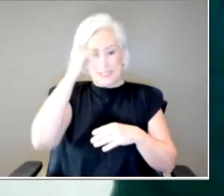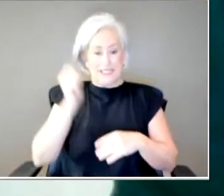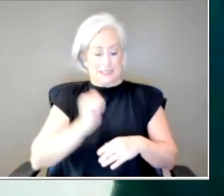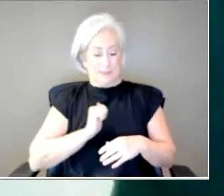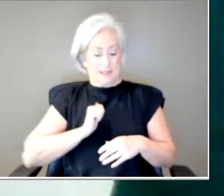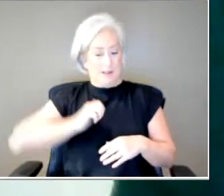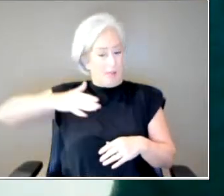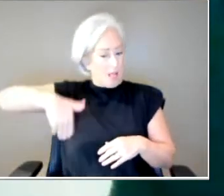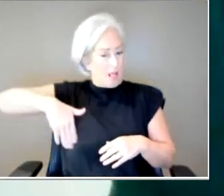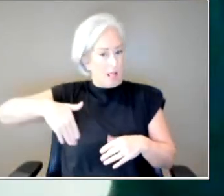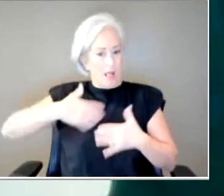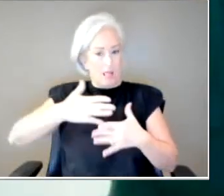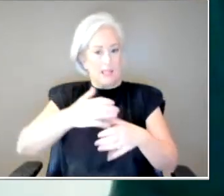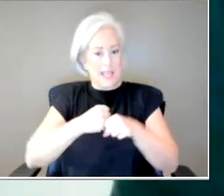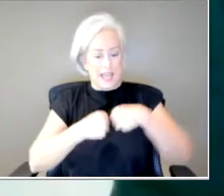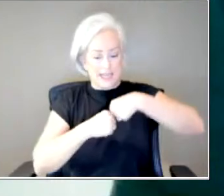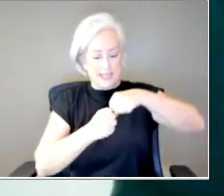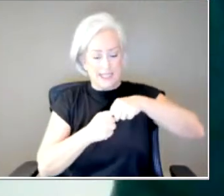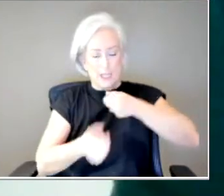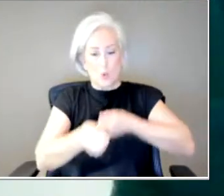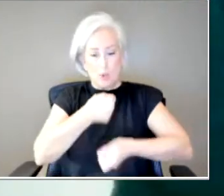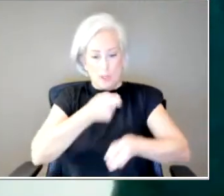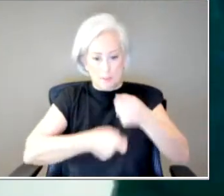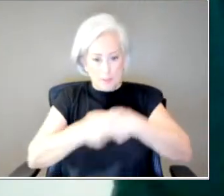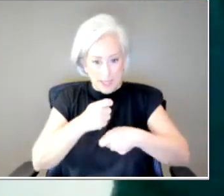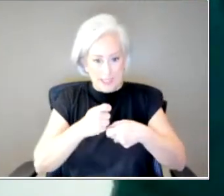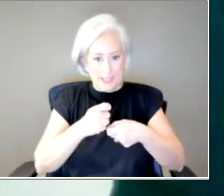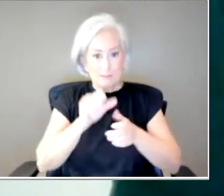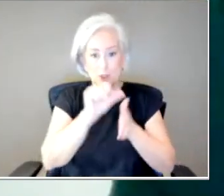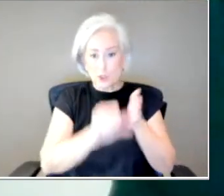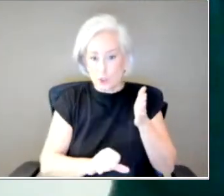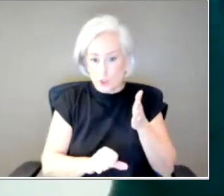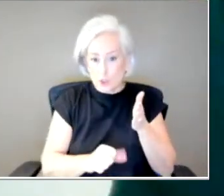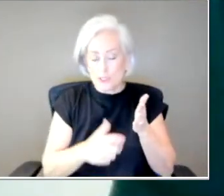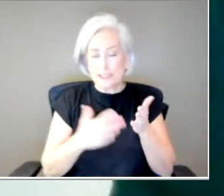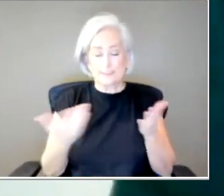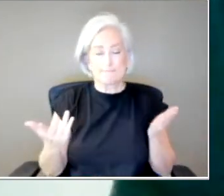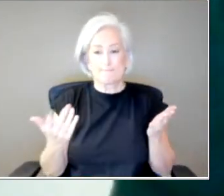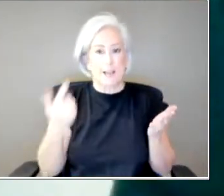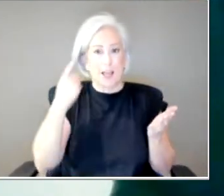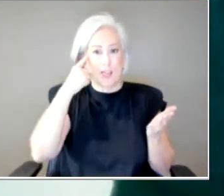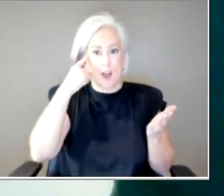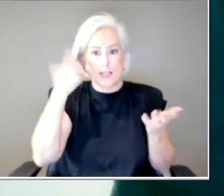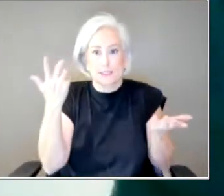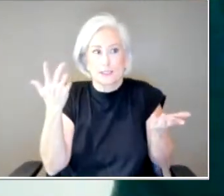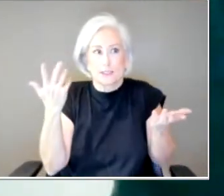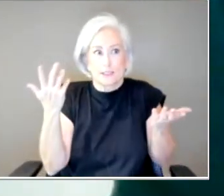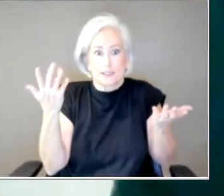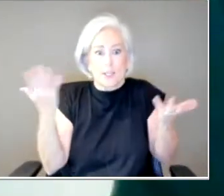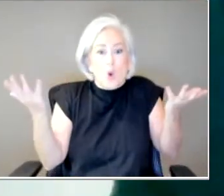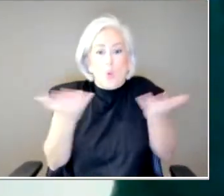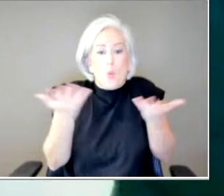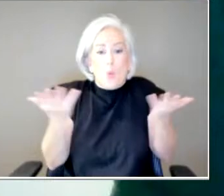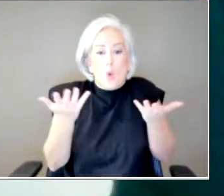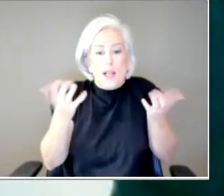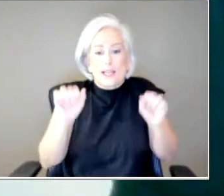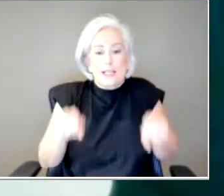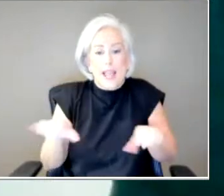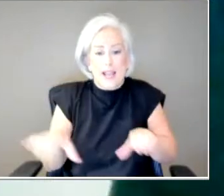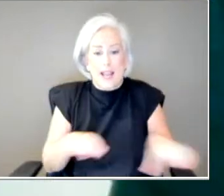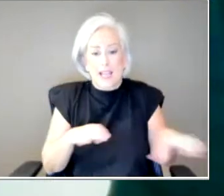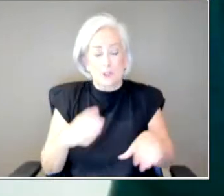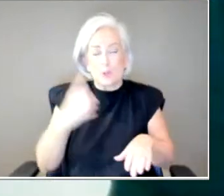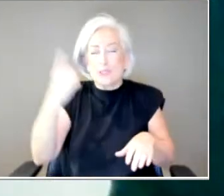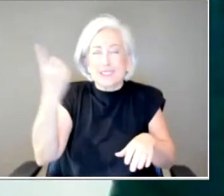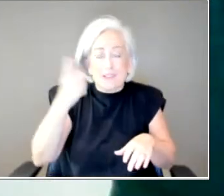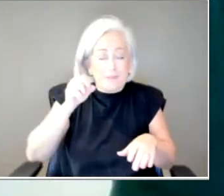knee surgery, knee replacement surgery, I was like, I just can't. Something has to happen because